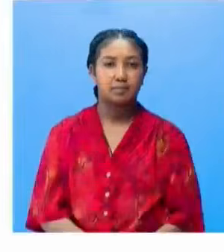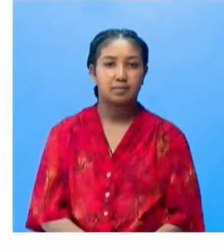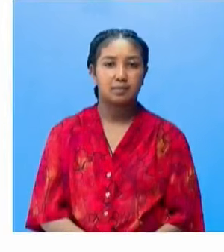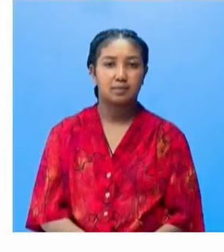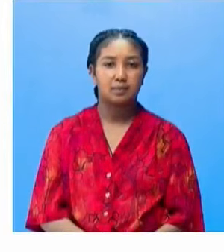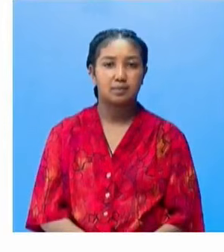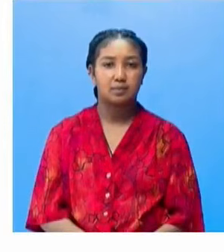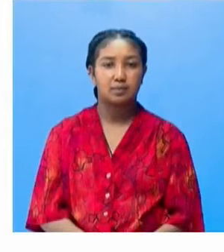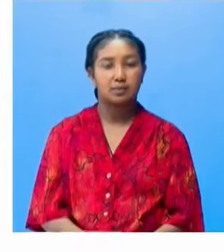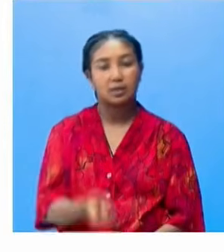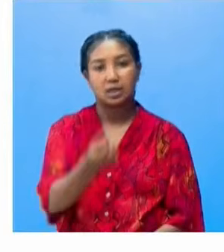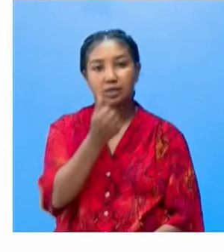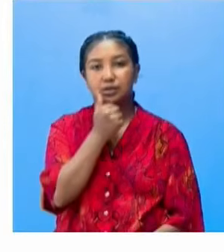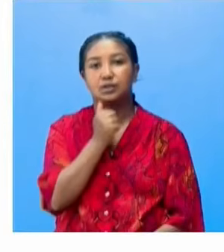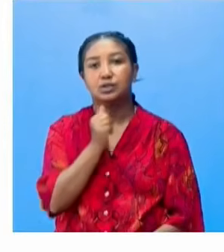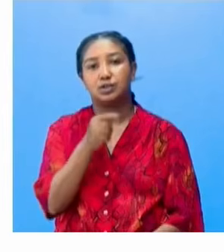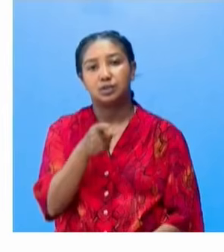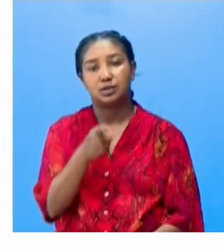look, she